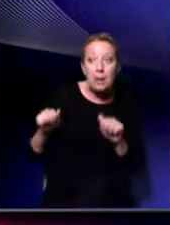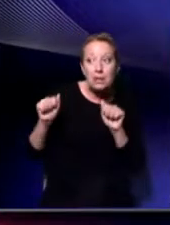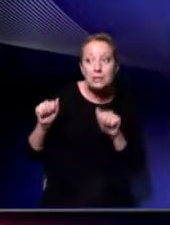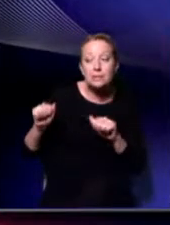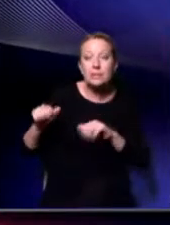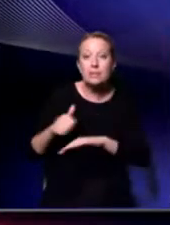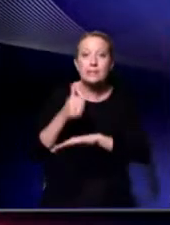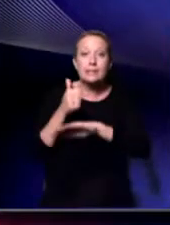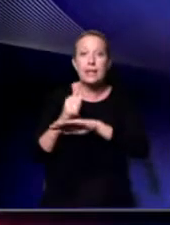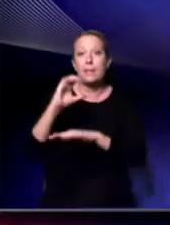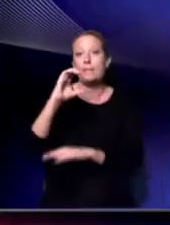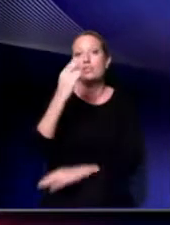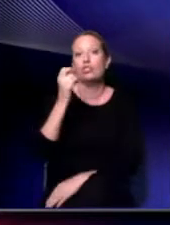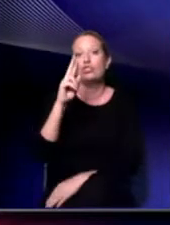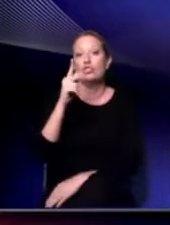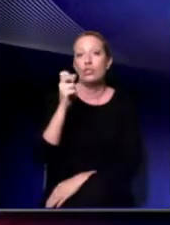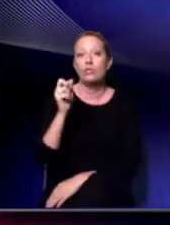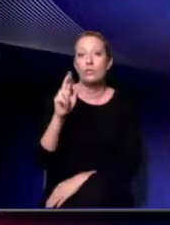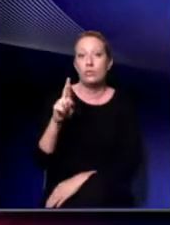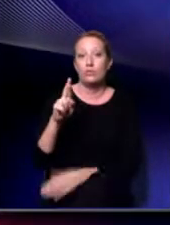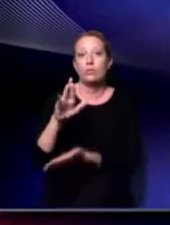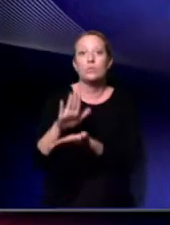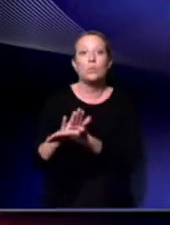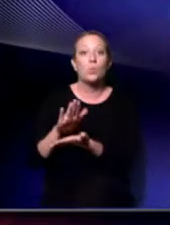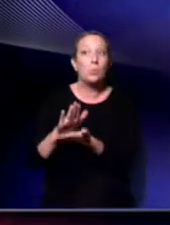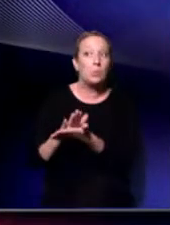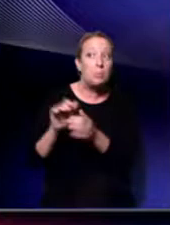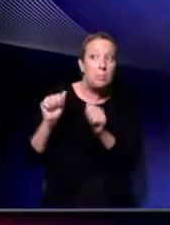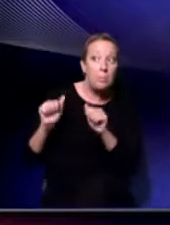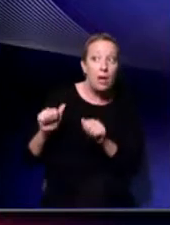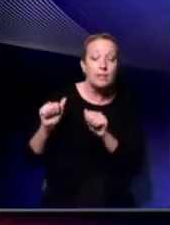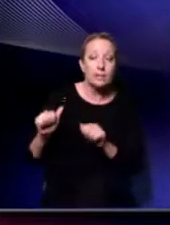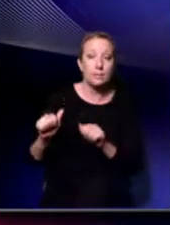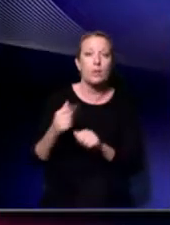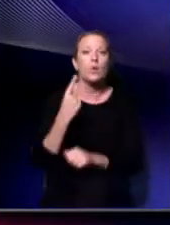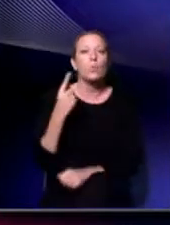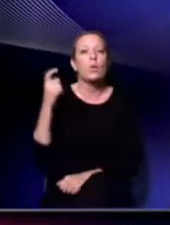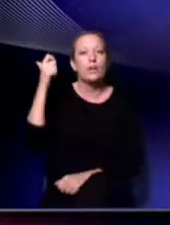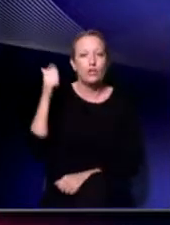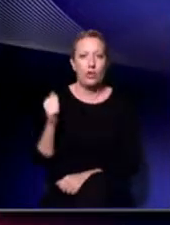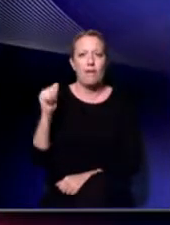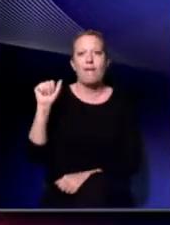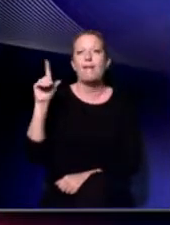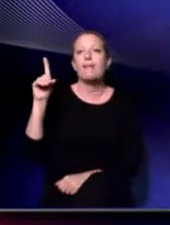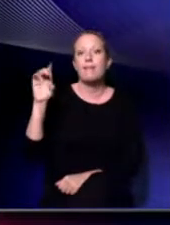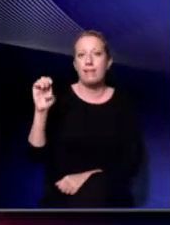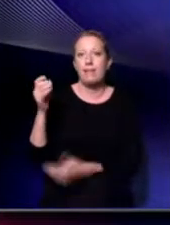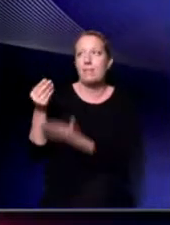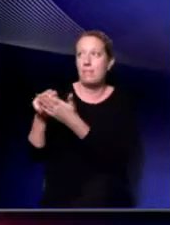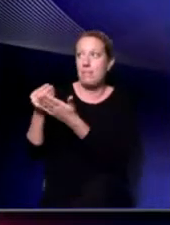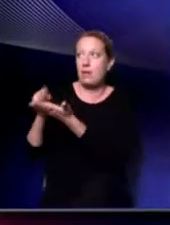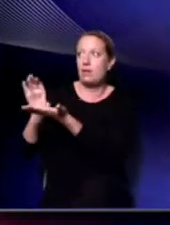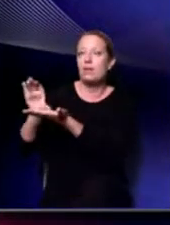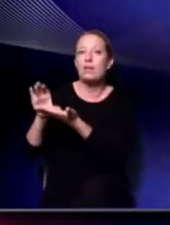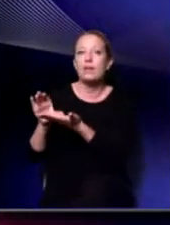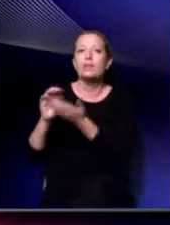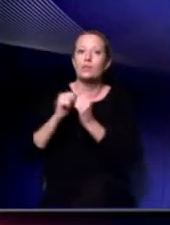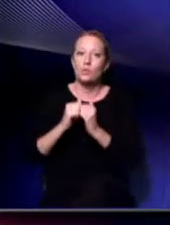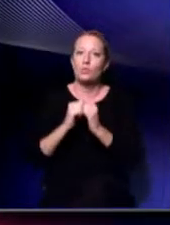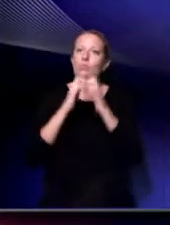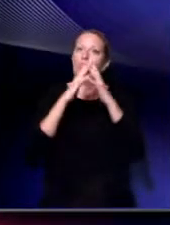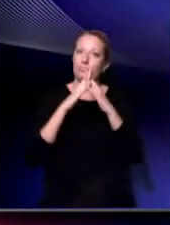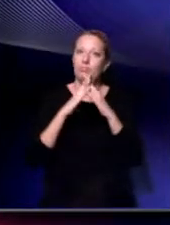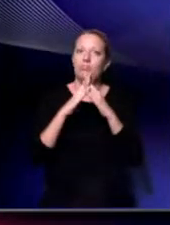a charter school. Right now there's a grant from ADE for startup